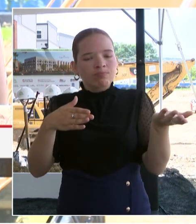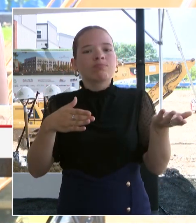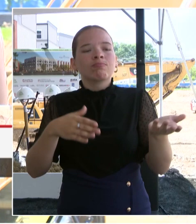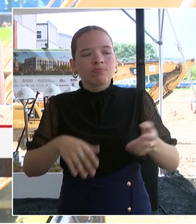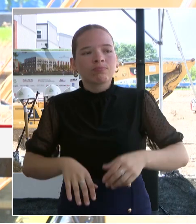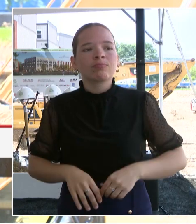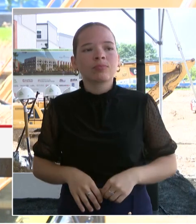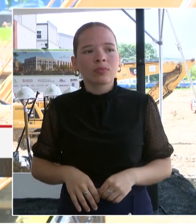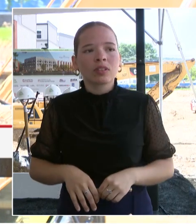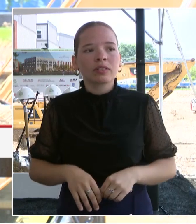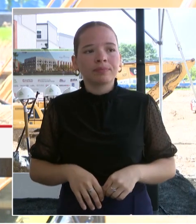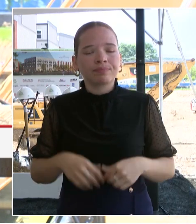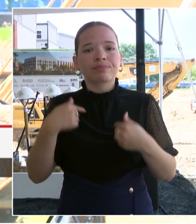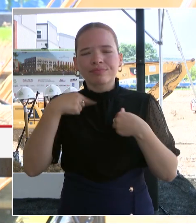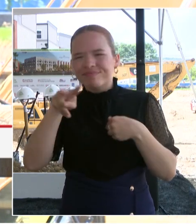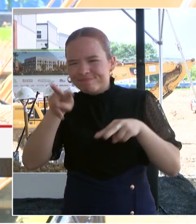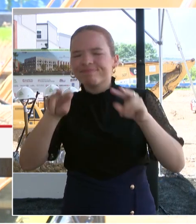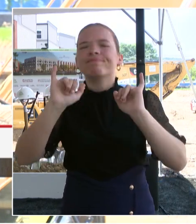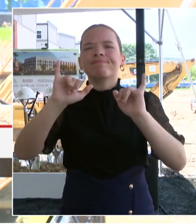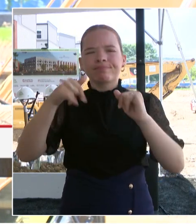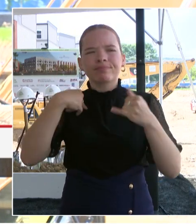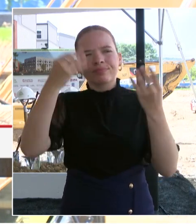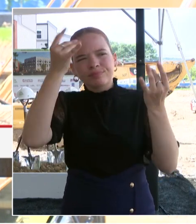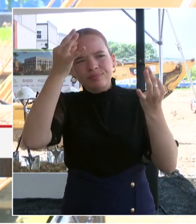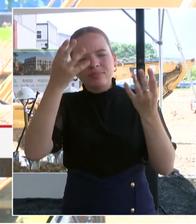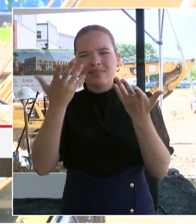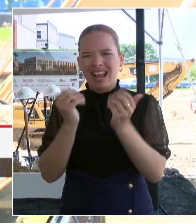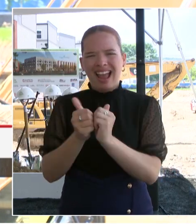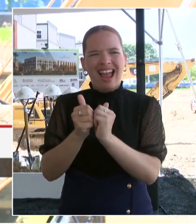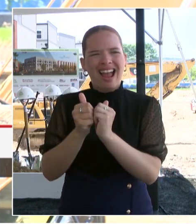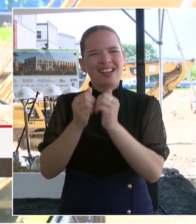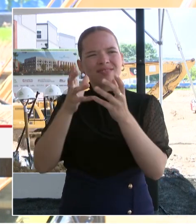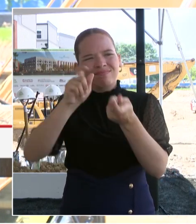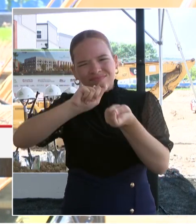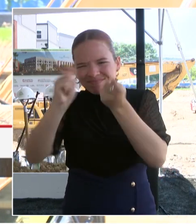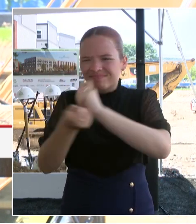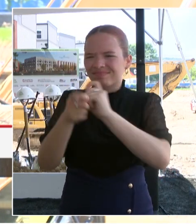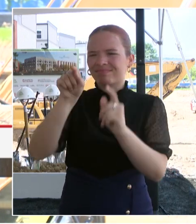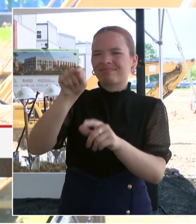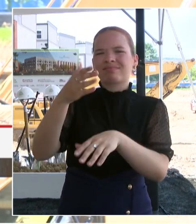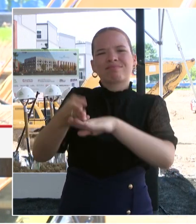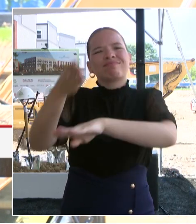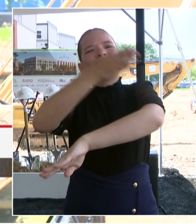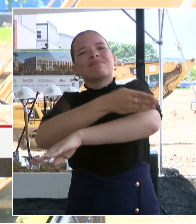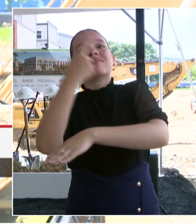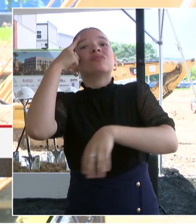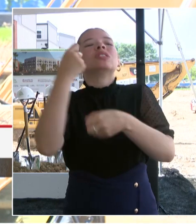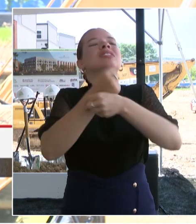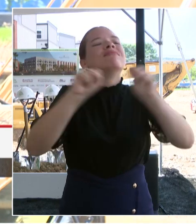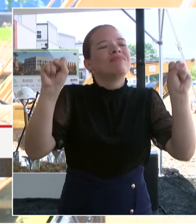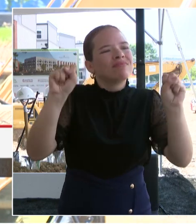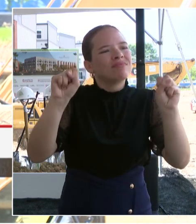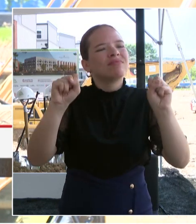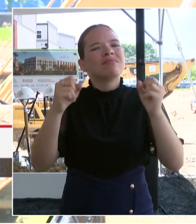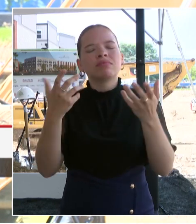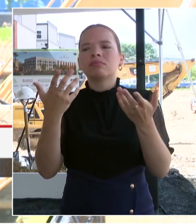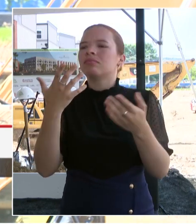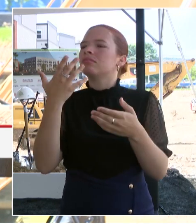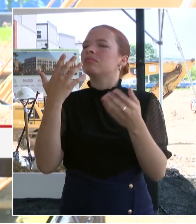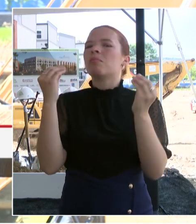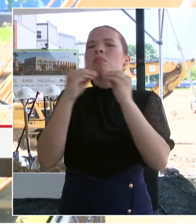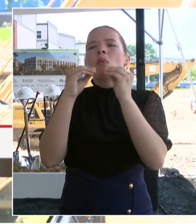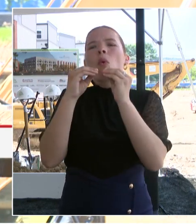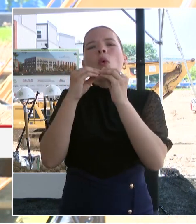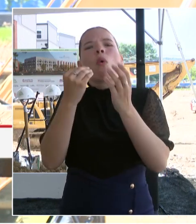process, invite more Riggs Park neighbors, more homeowners, and more retail. And I have to